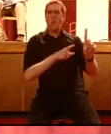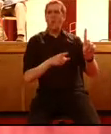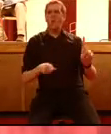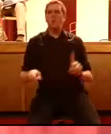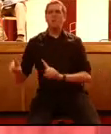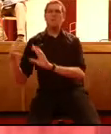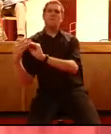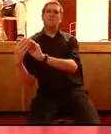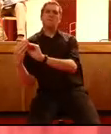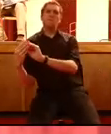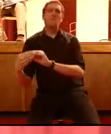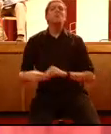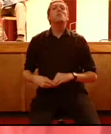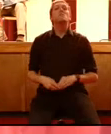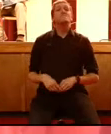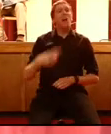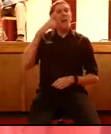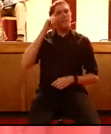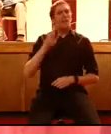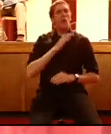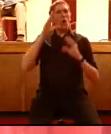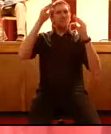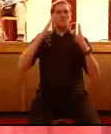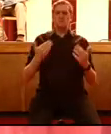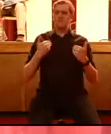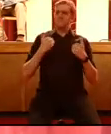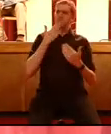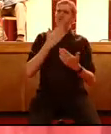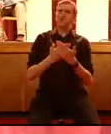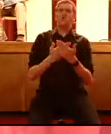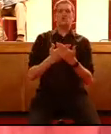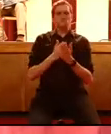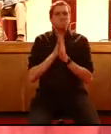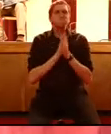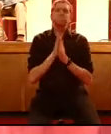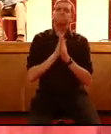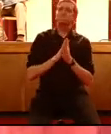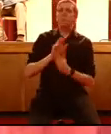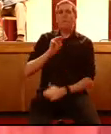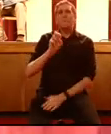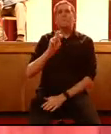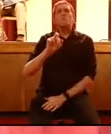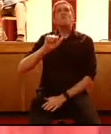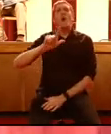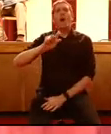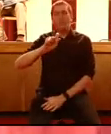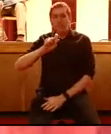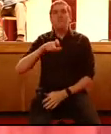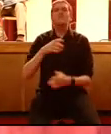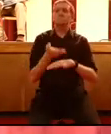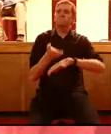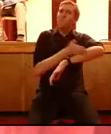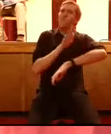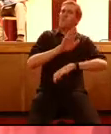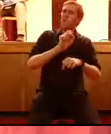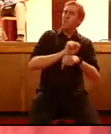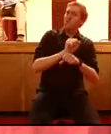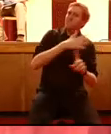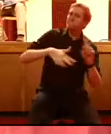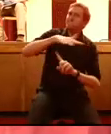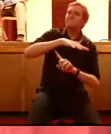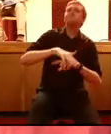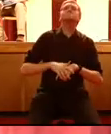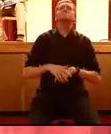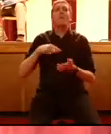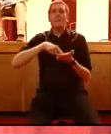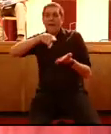I believe that our teachers have a good morale, that we've worked hard to improve communication, their pay, their working conditions, regardless of their